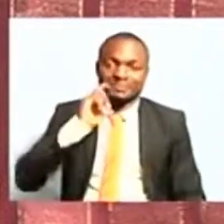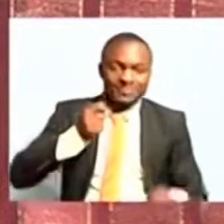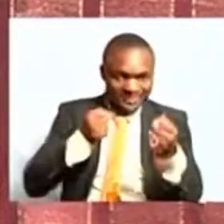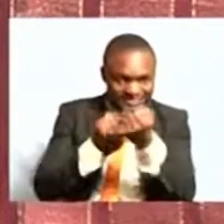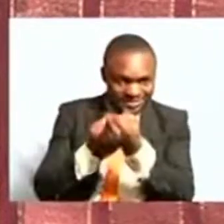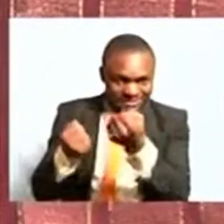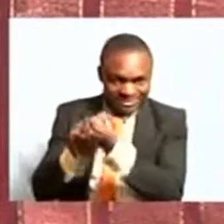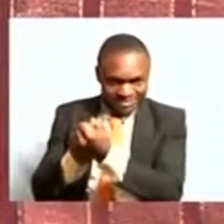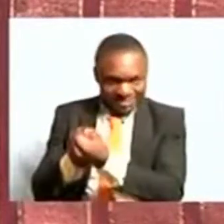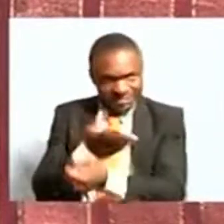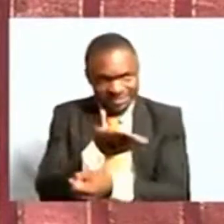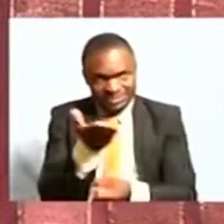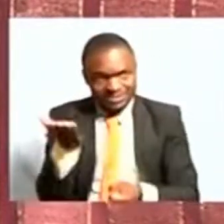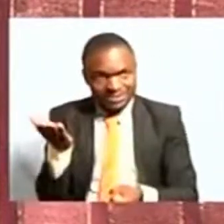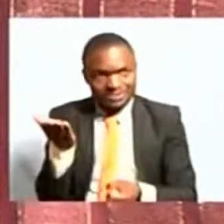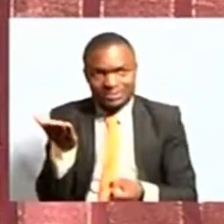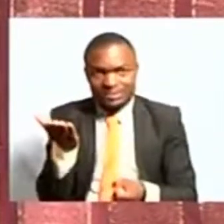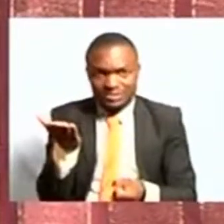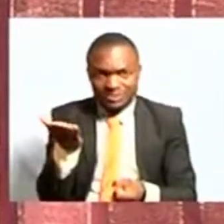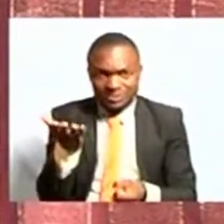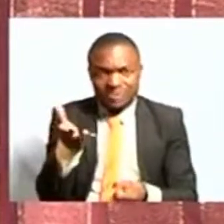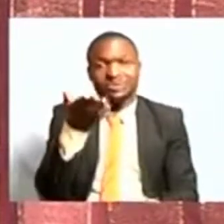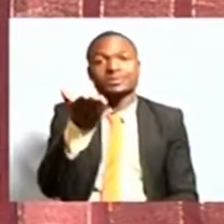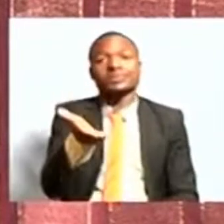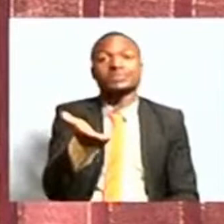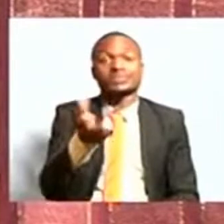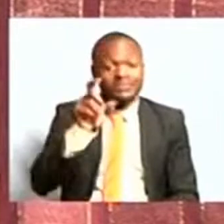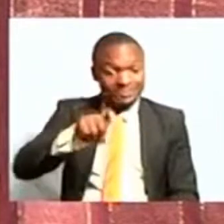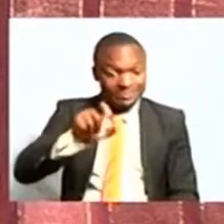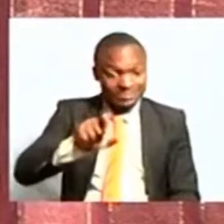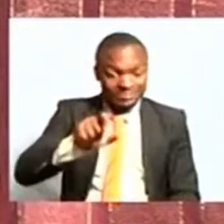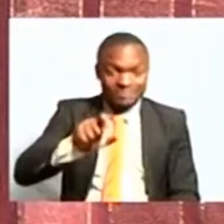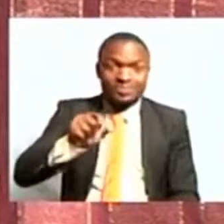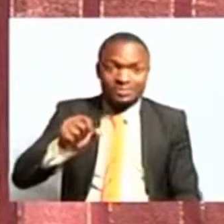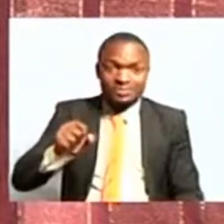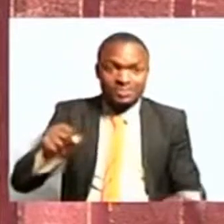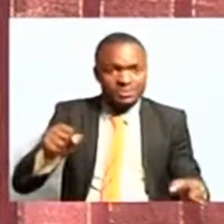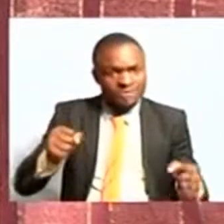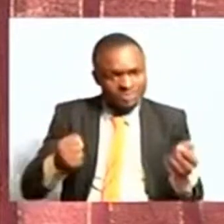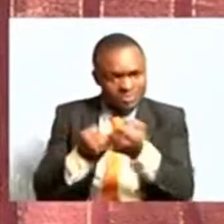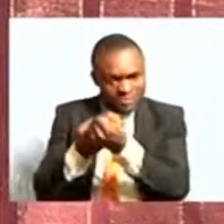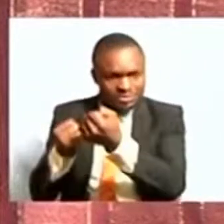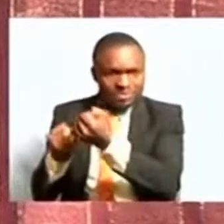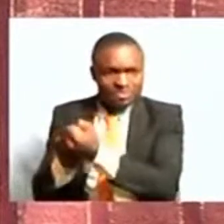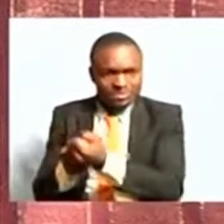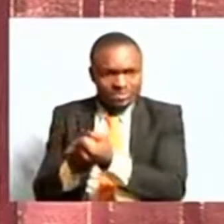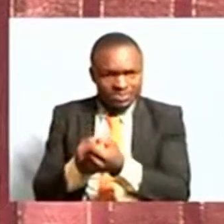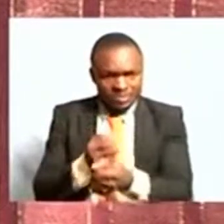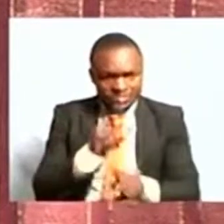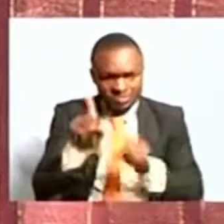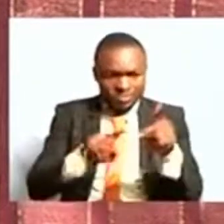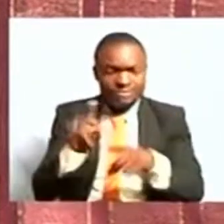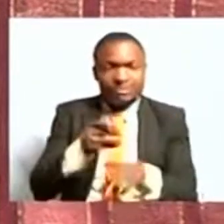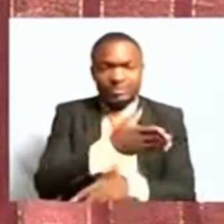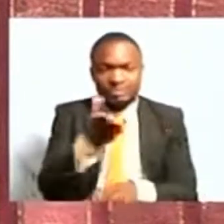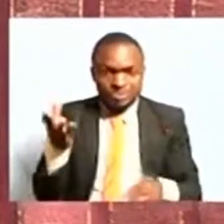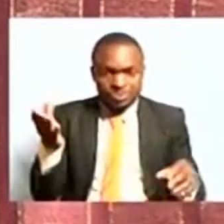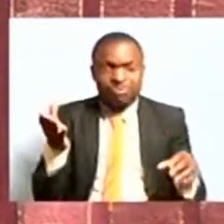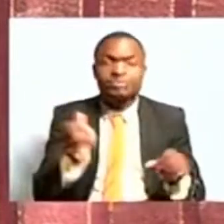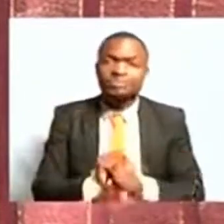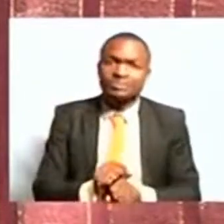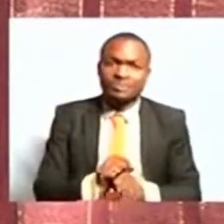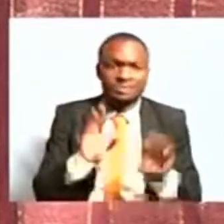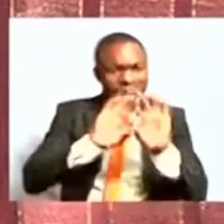support those that are surviving. There's a need to support the survivors of those traffic victims, as well